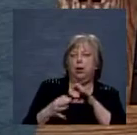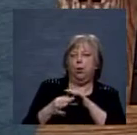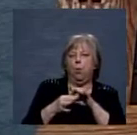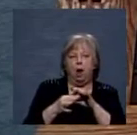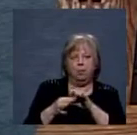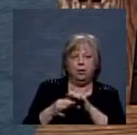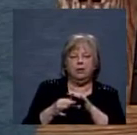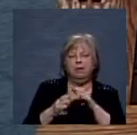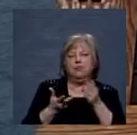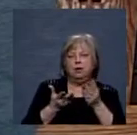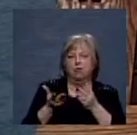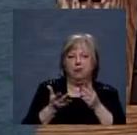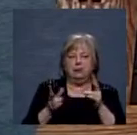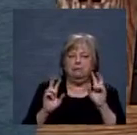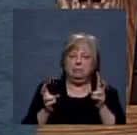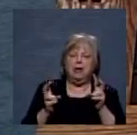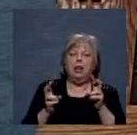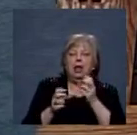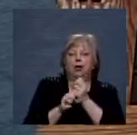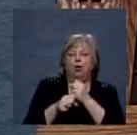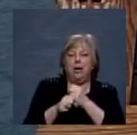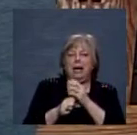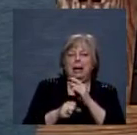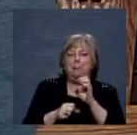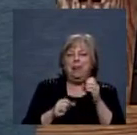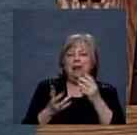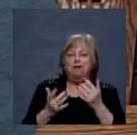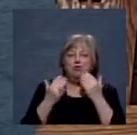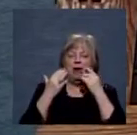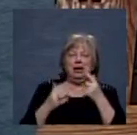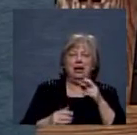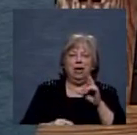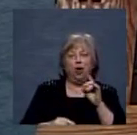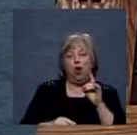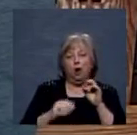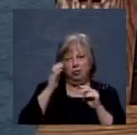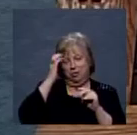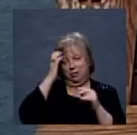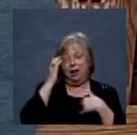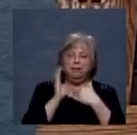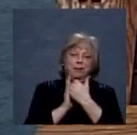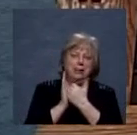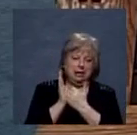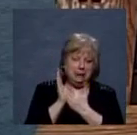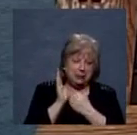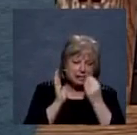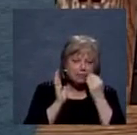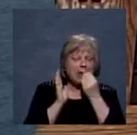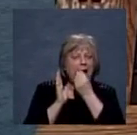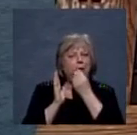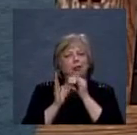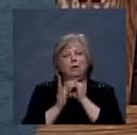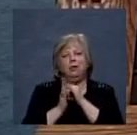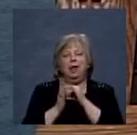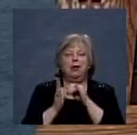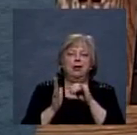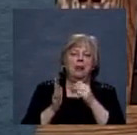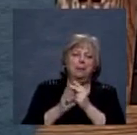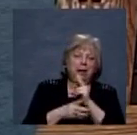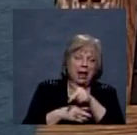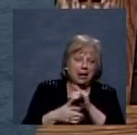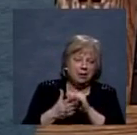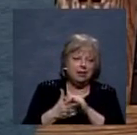bee-friendly garden. Okay. And I recommend everybody go out. It's got all the flowers and plants that the bees like. And so I'd encourage